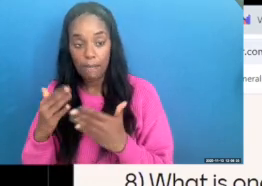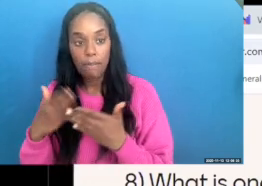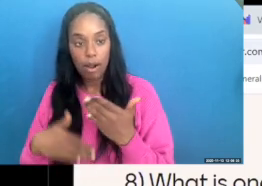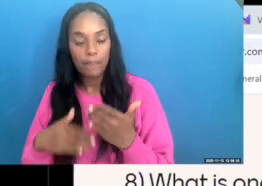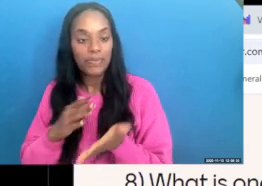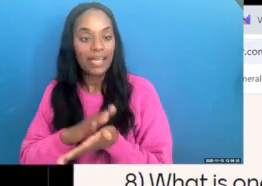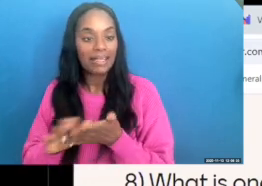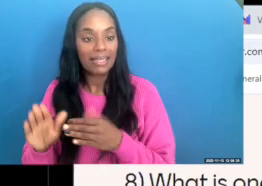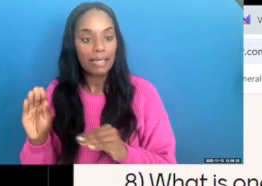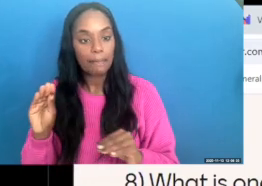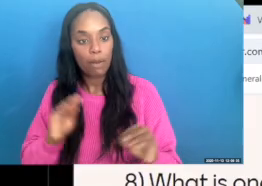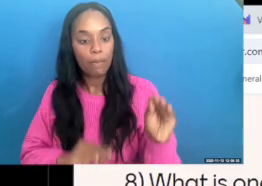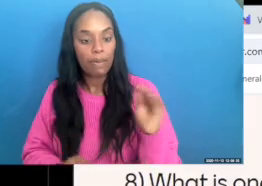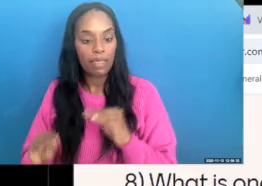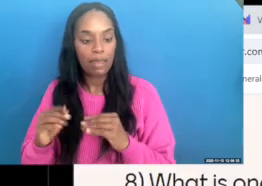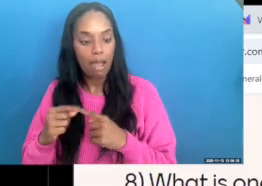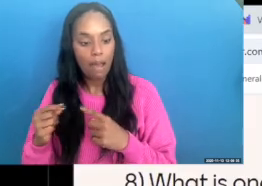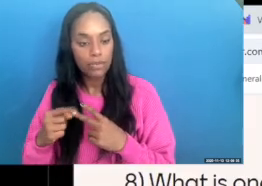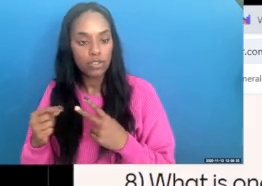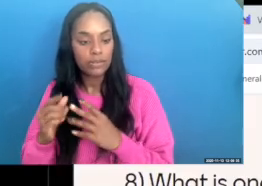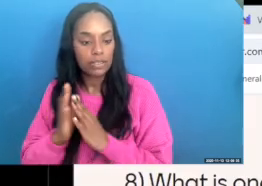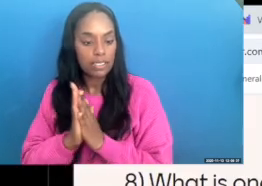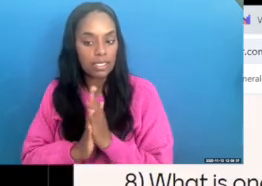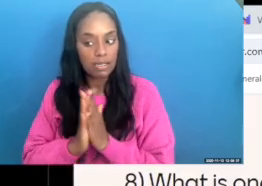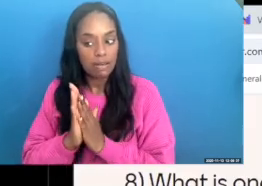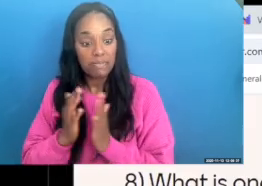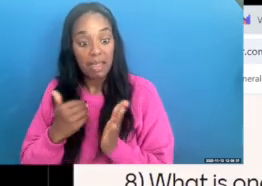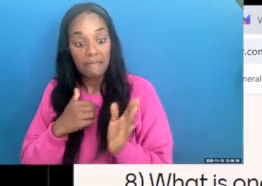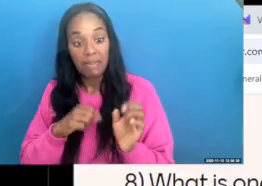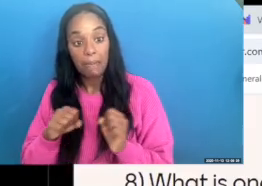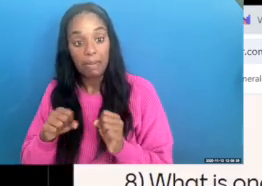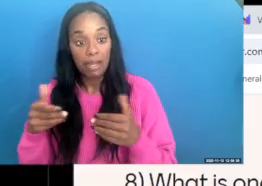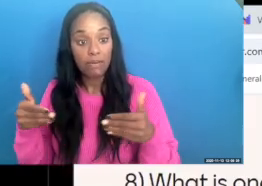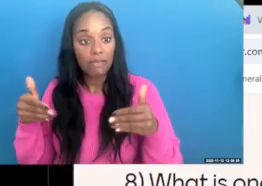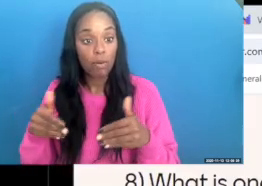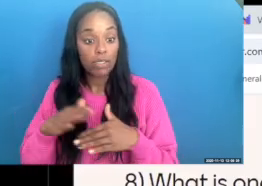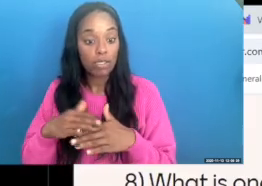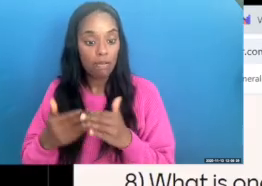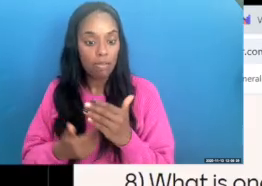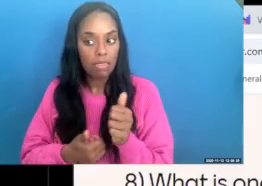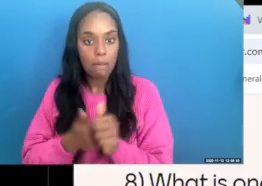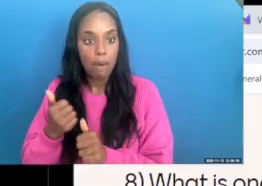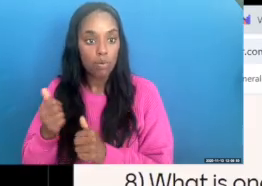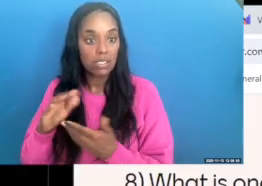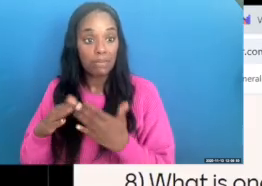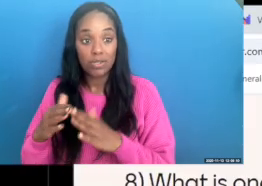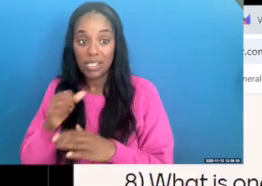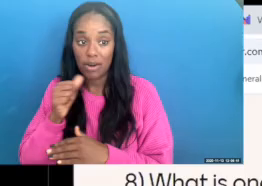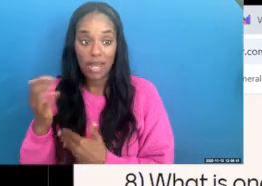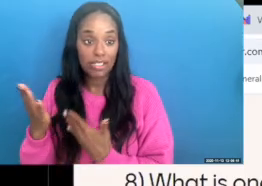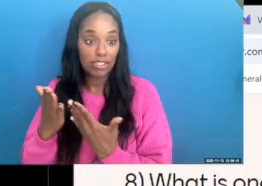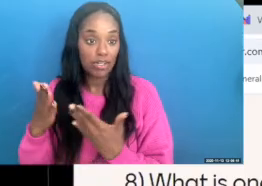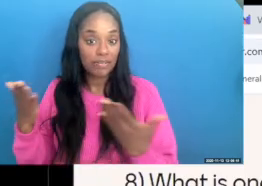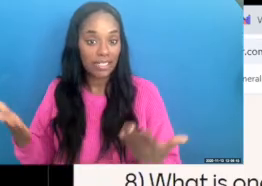It's difficult to consider them in isolation or rank them, but speaking on the equity piece, clean